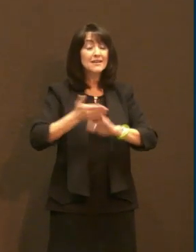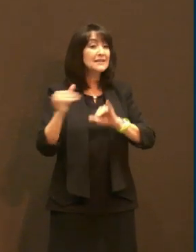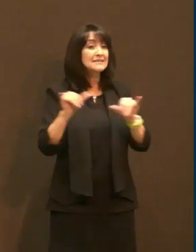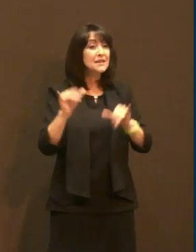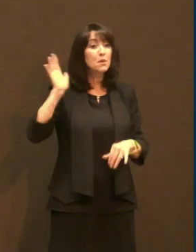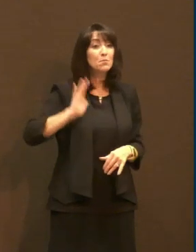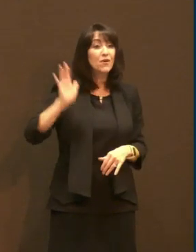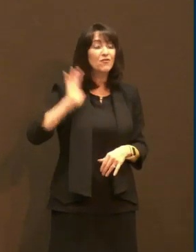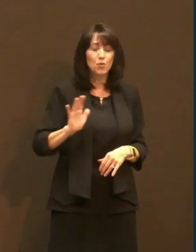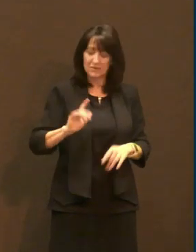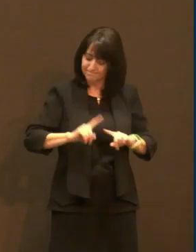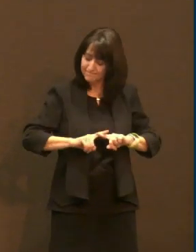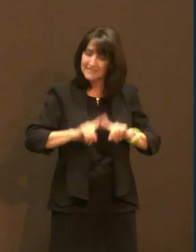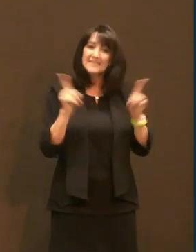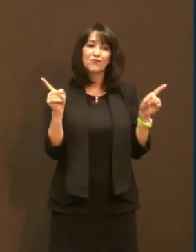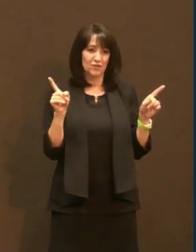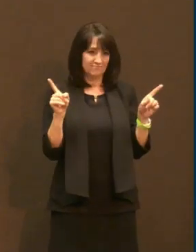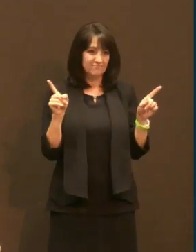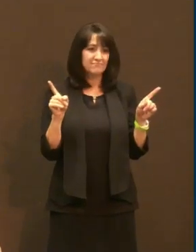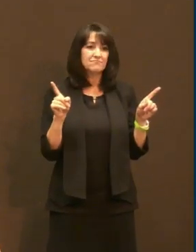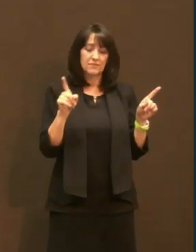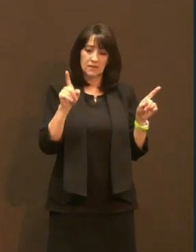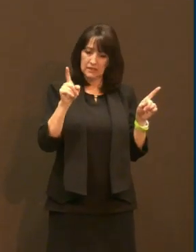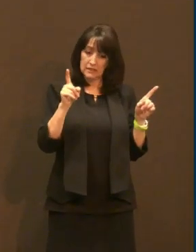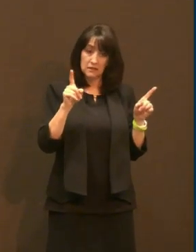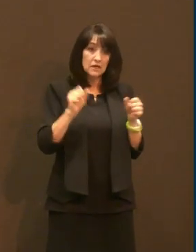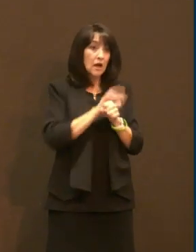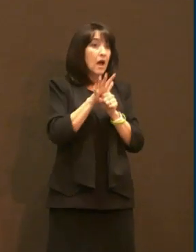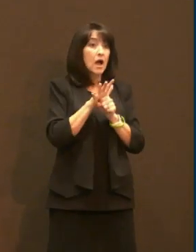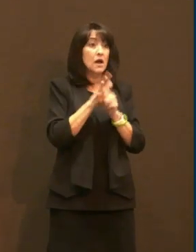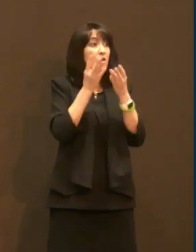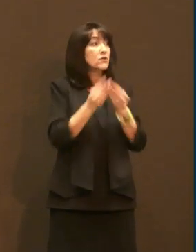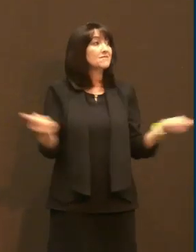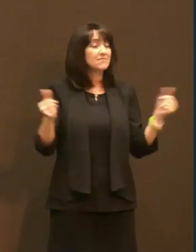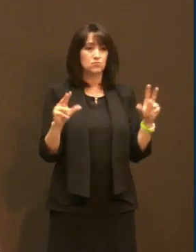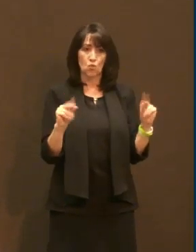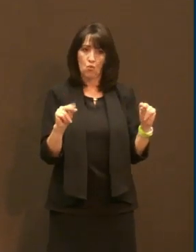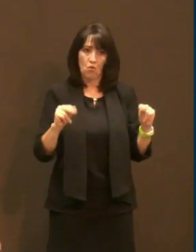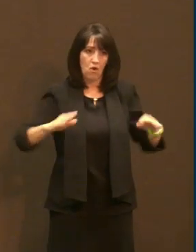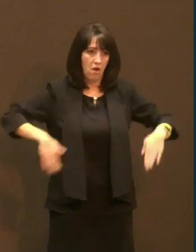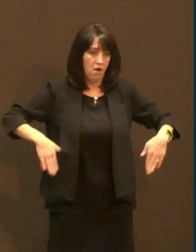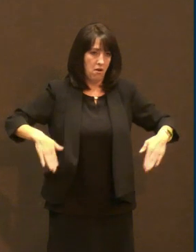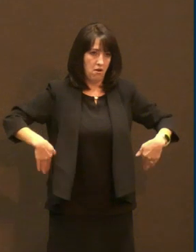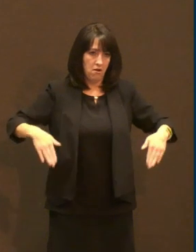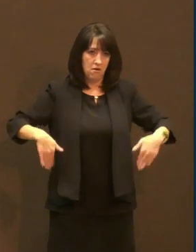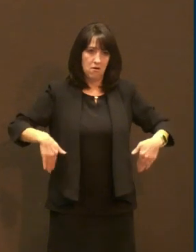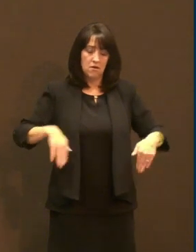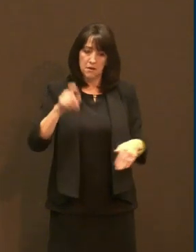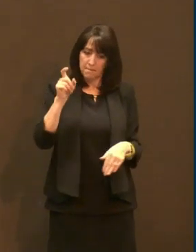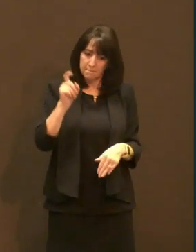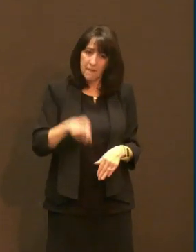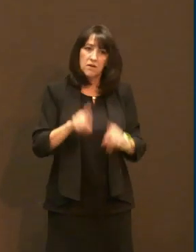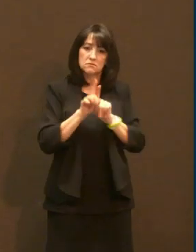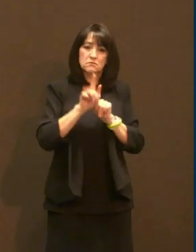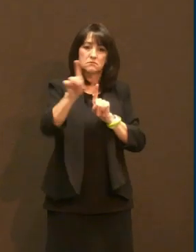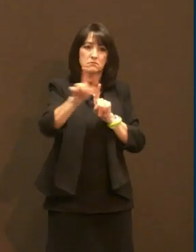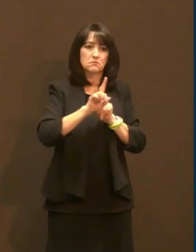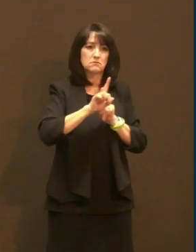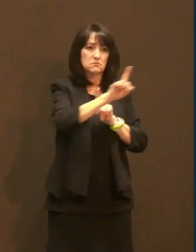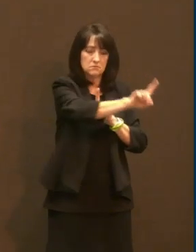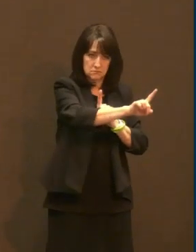sure people still stay 6 feet apart. The virus will still be present. We feel like we're getting control of the virus by